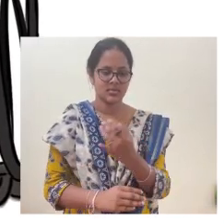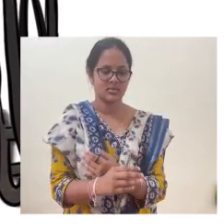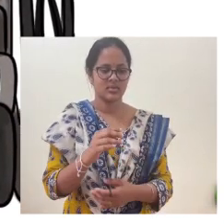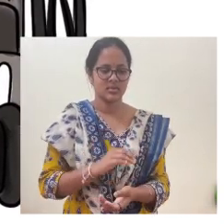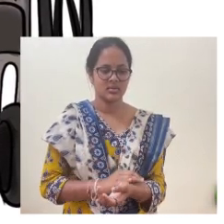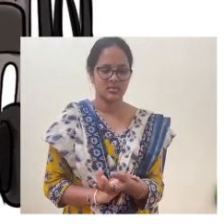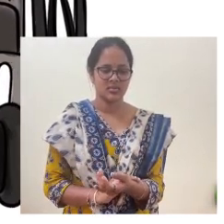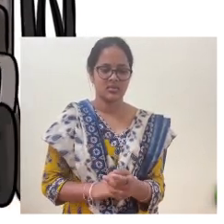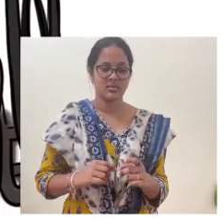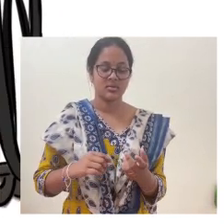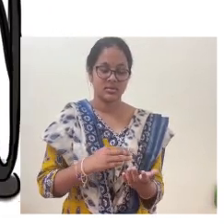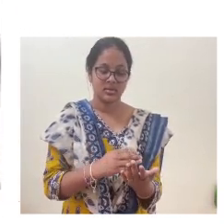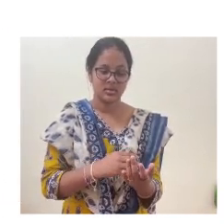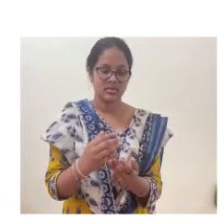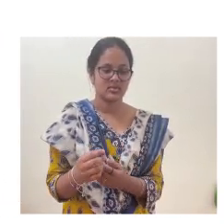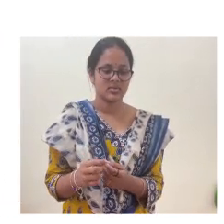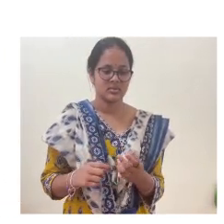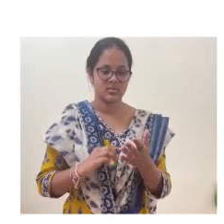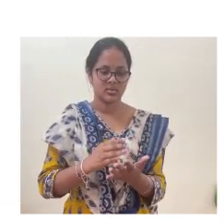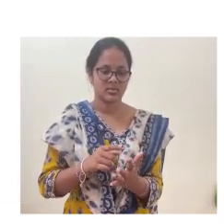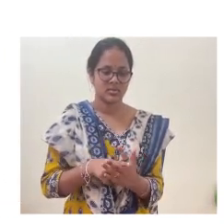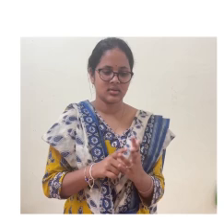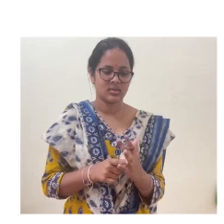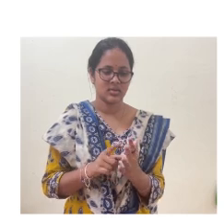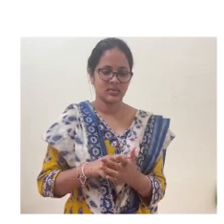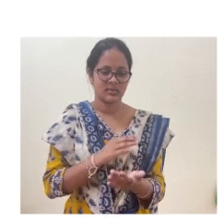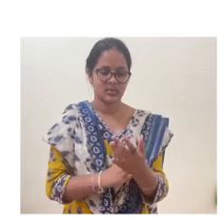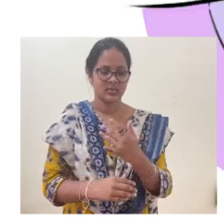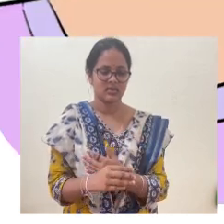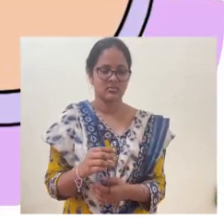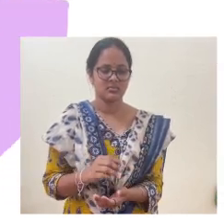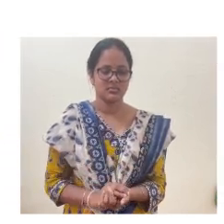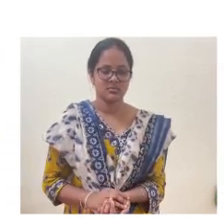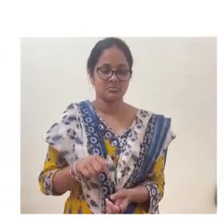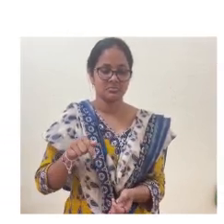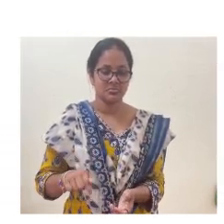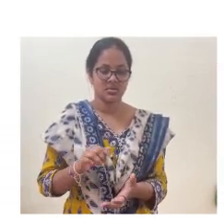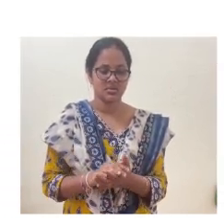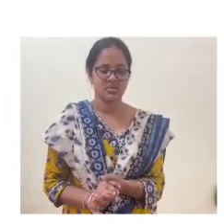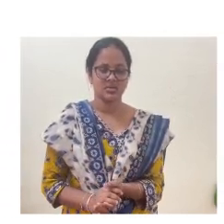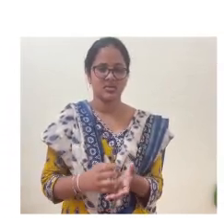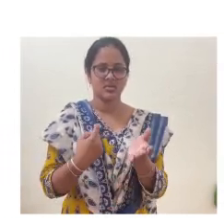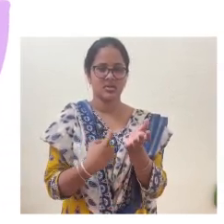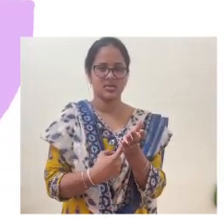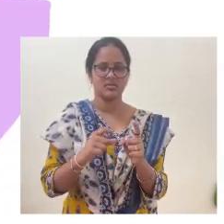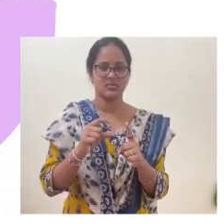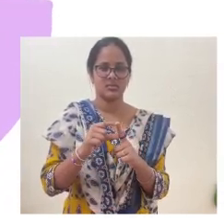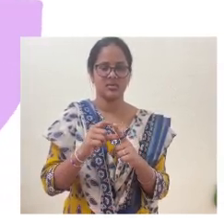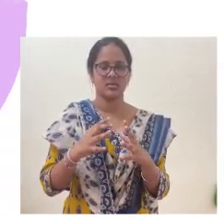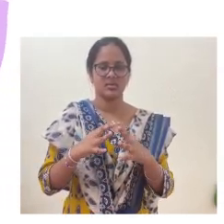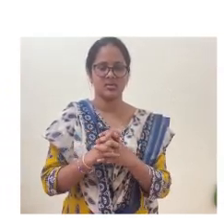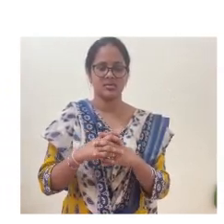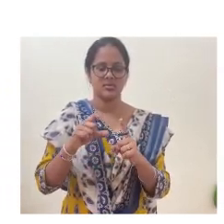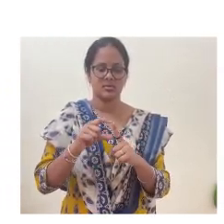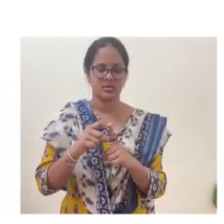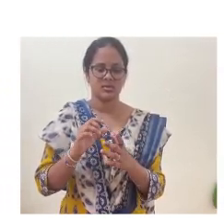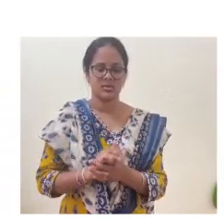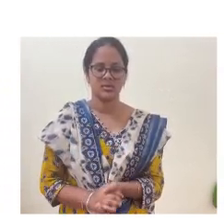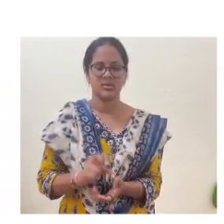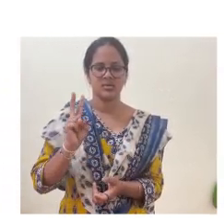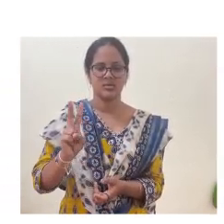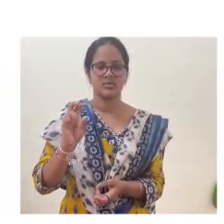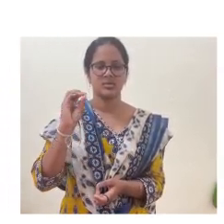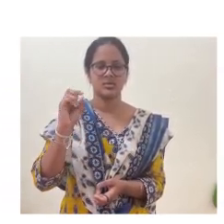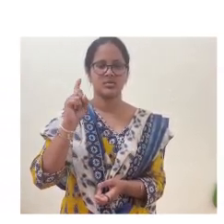Needs special communication and daily support. Acid attack victims. Persons who have burns and